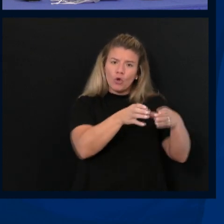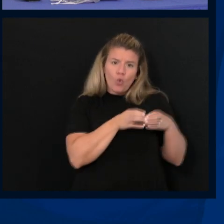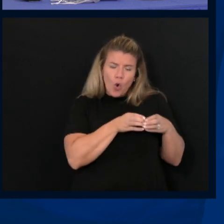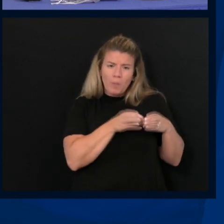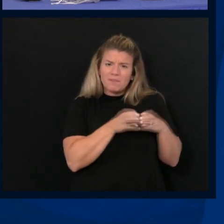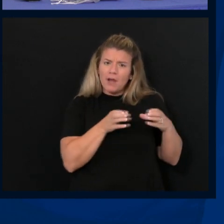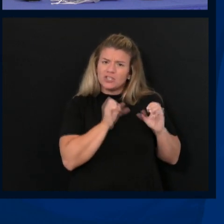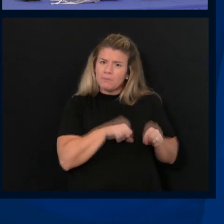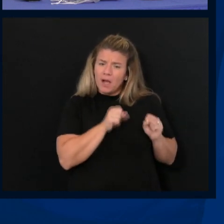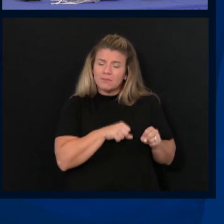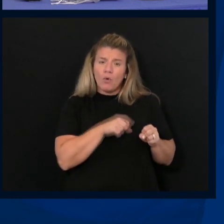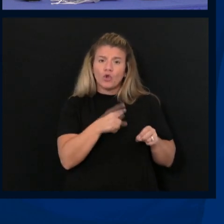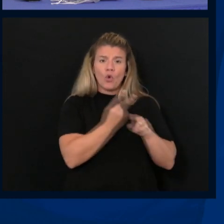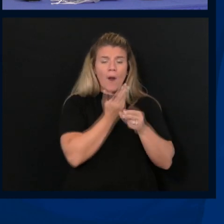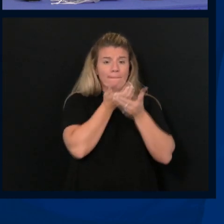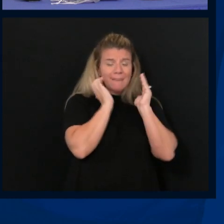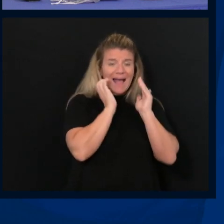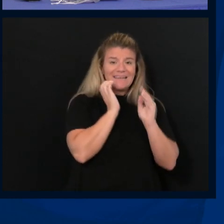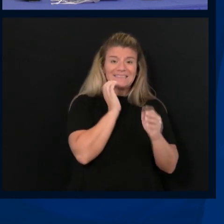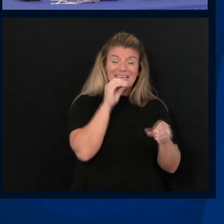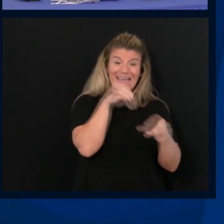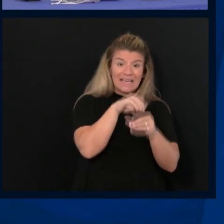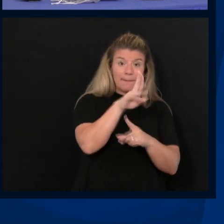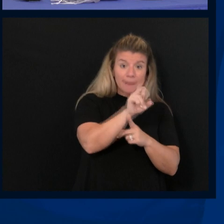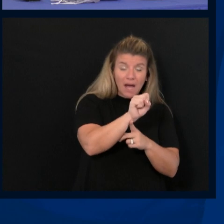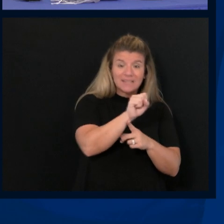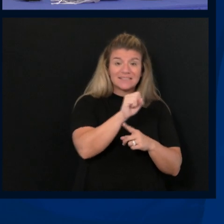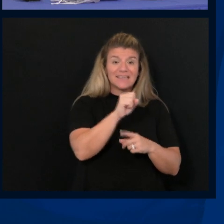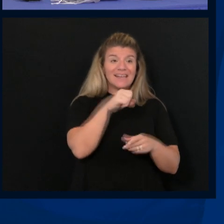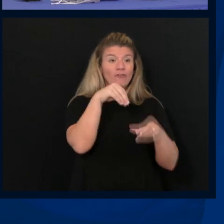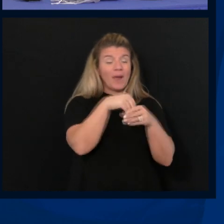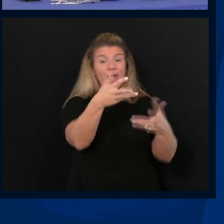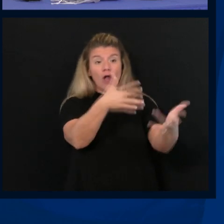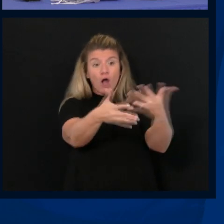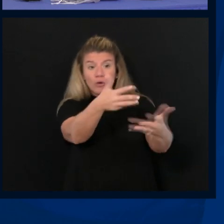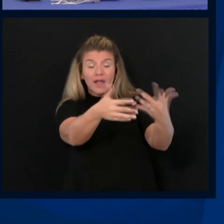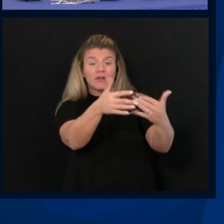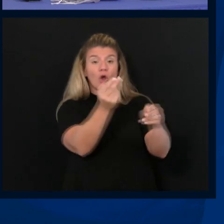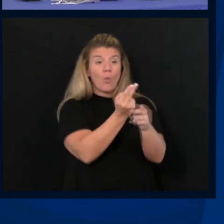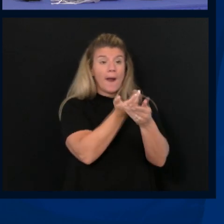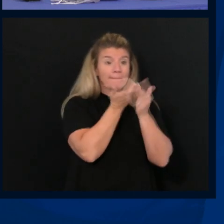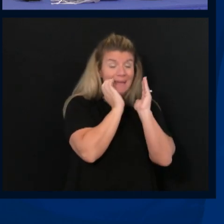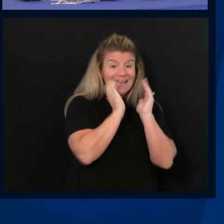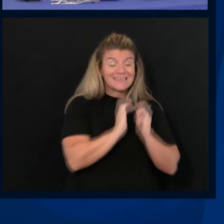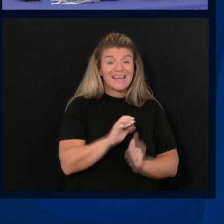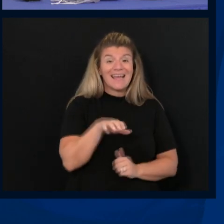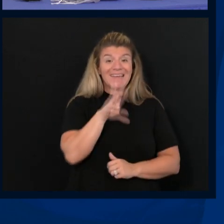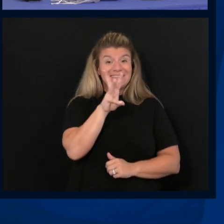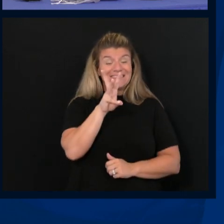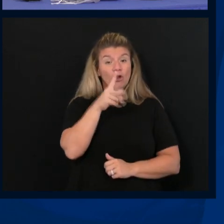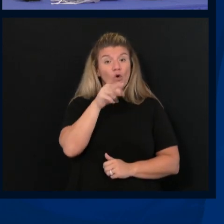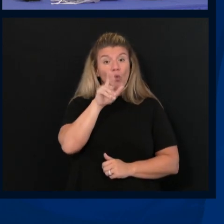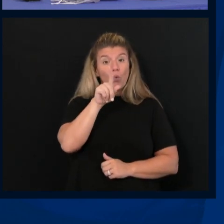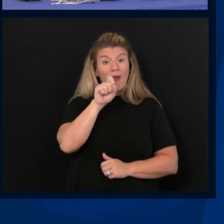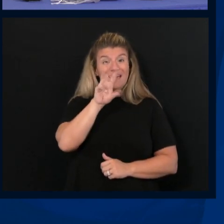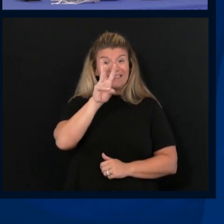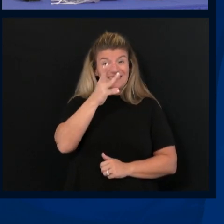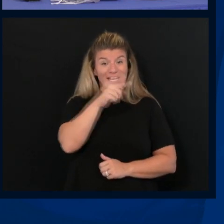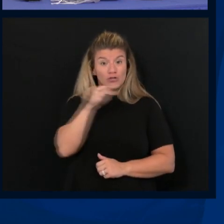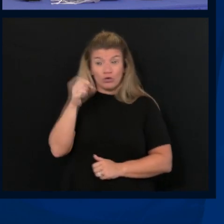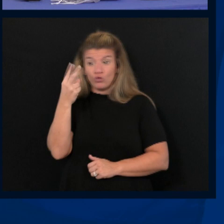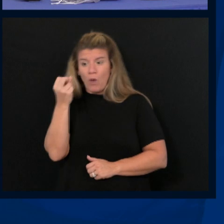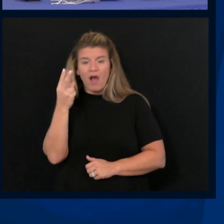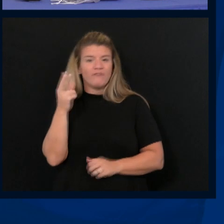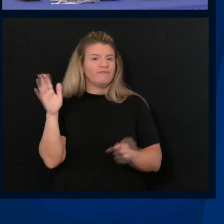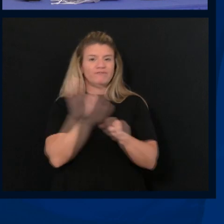wearing masks on the bus, outside of their core groups in congregate areas. Grades 6 through 12 will be at all times. And then, of course, we